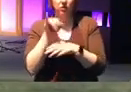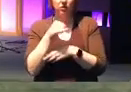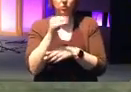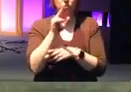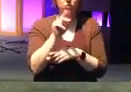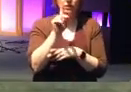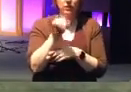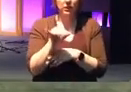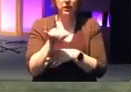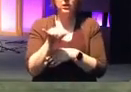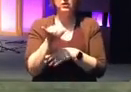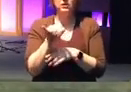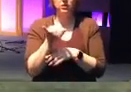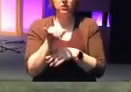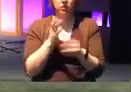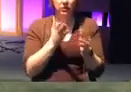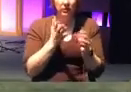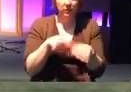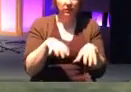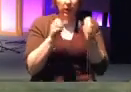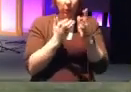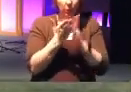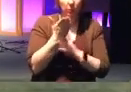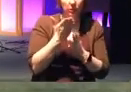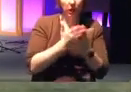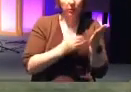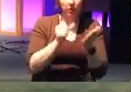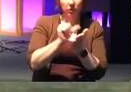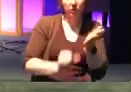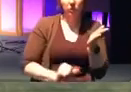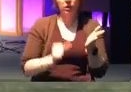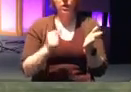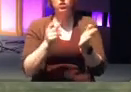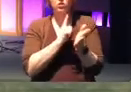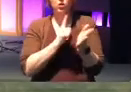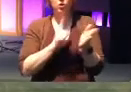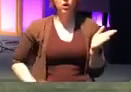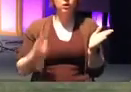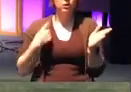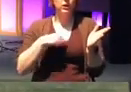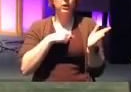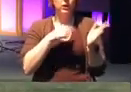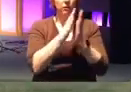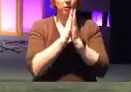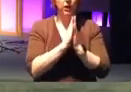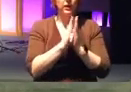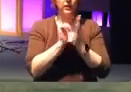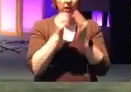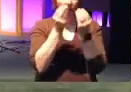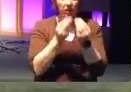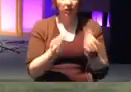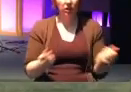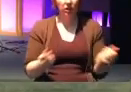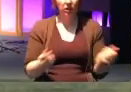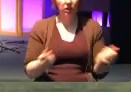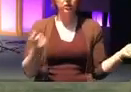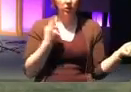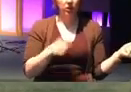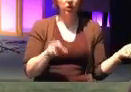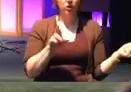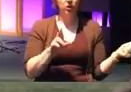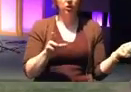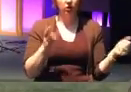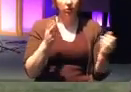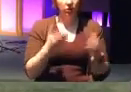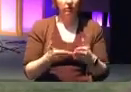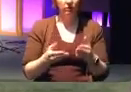through some of the surgery stuff already. And Lord, we just pray, God, that you would heal her up and that you would restore